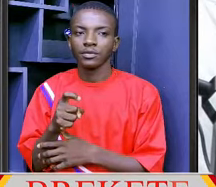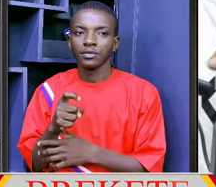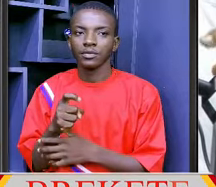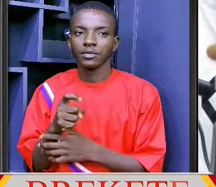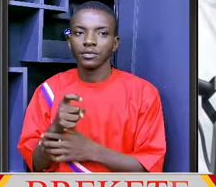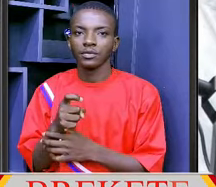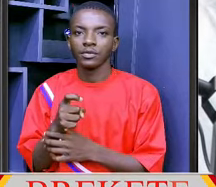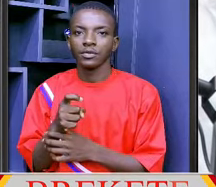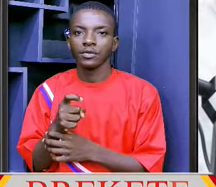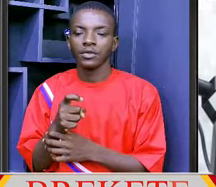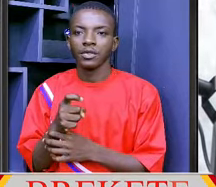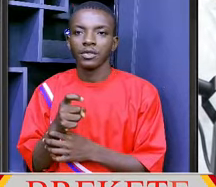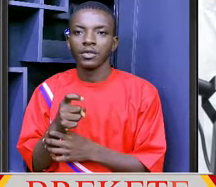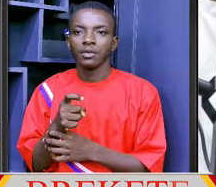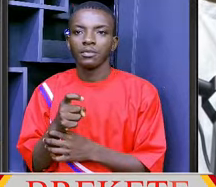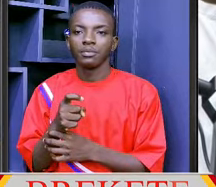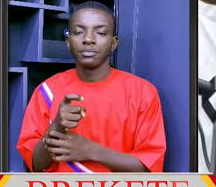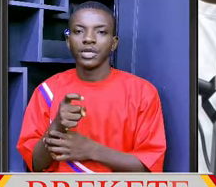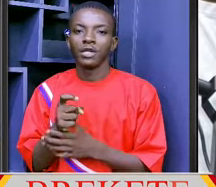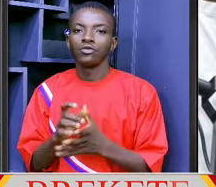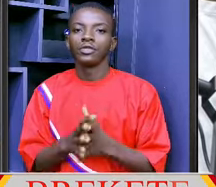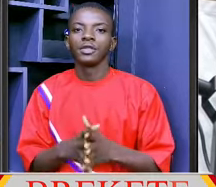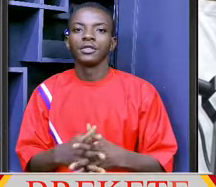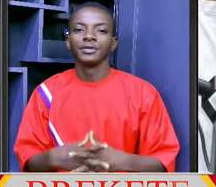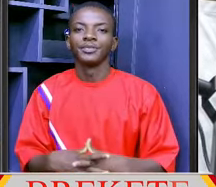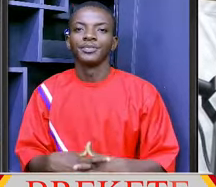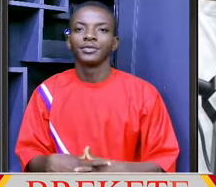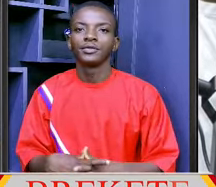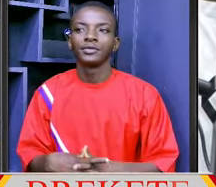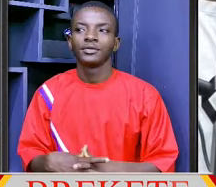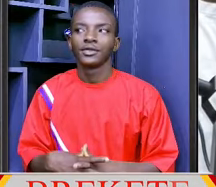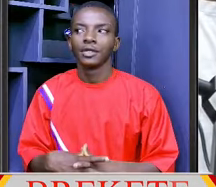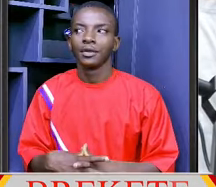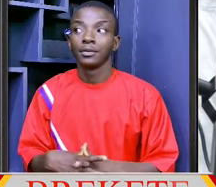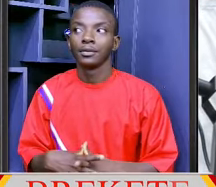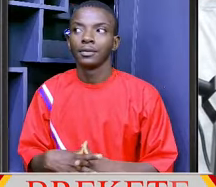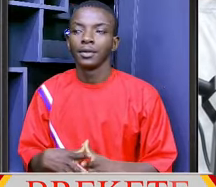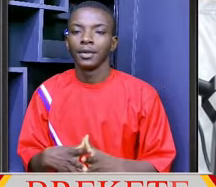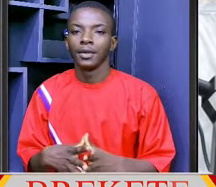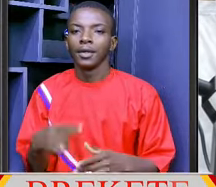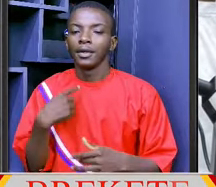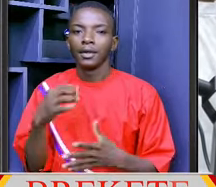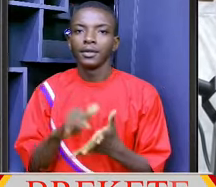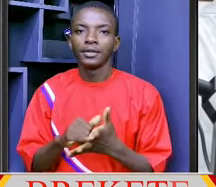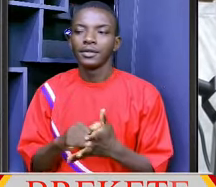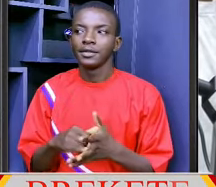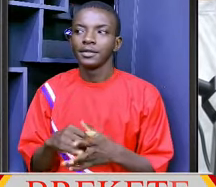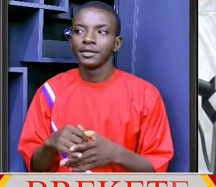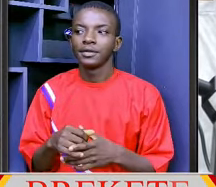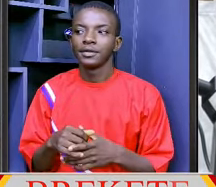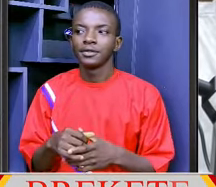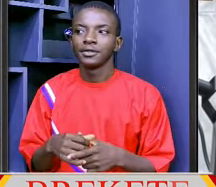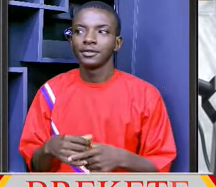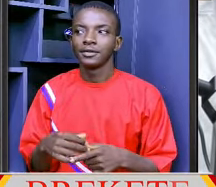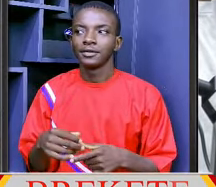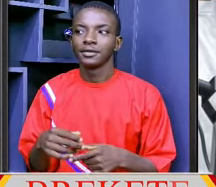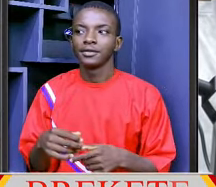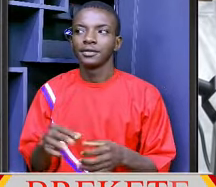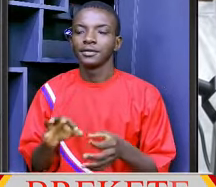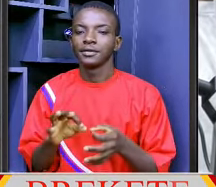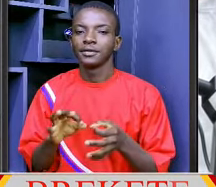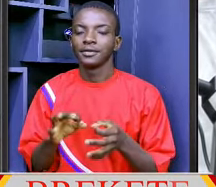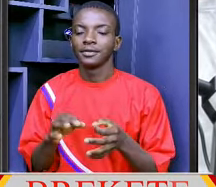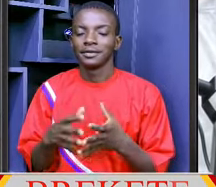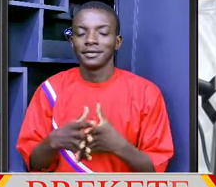now, what do they call it? Compulsory. Now, compulsory be. Now, there then they tell us, say, entrepreneur, now, person will